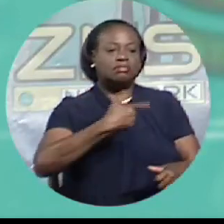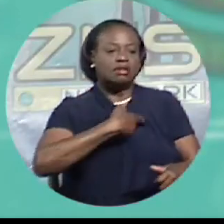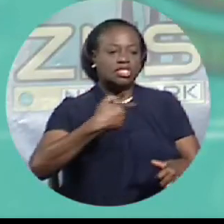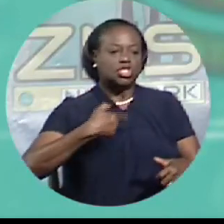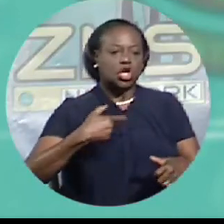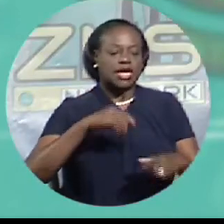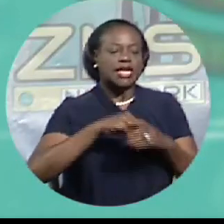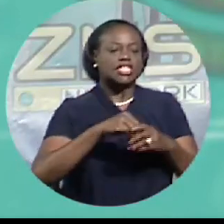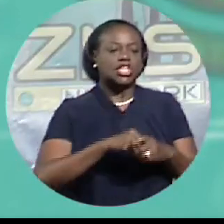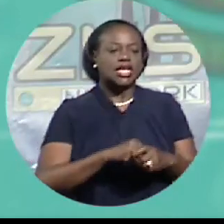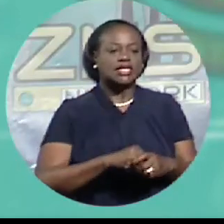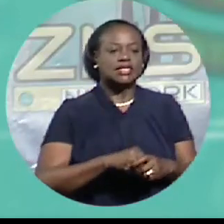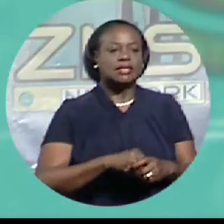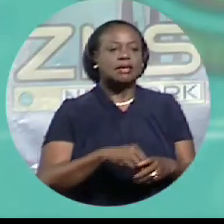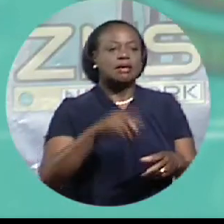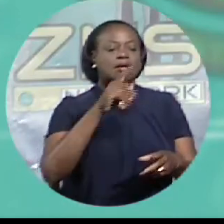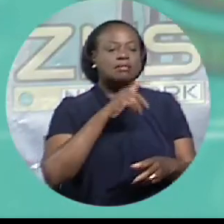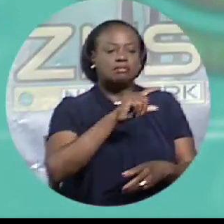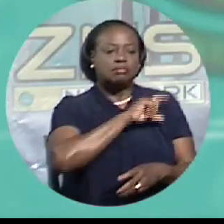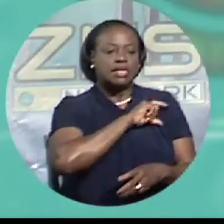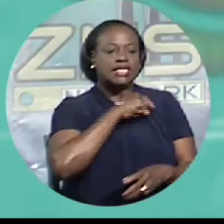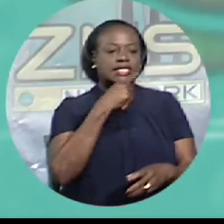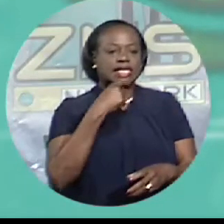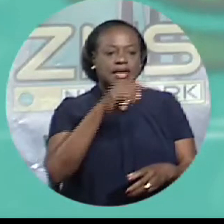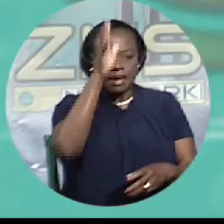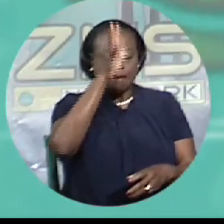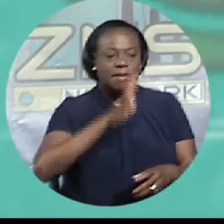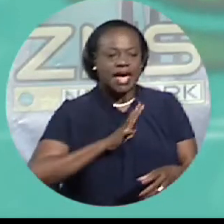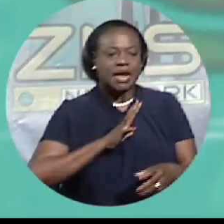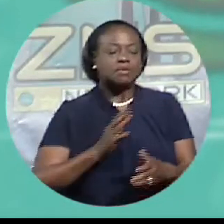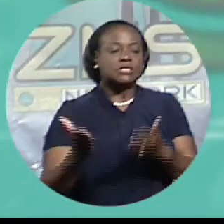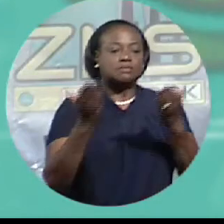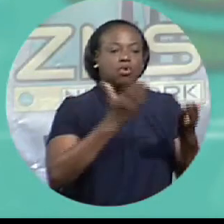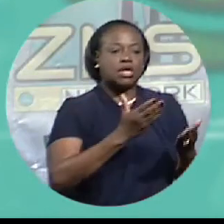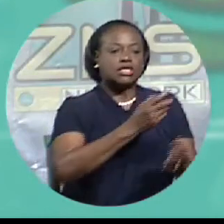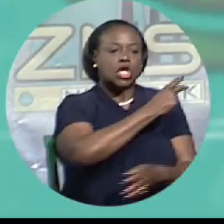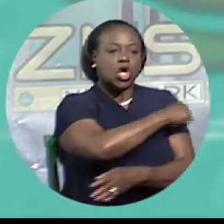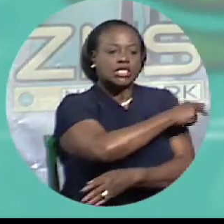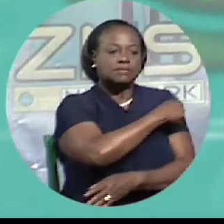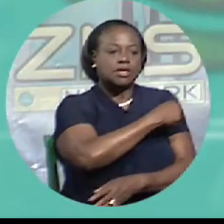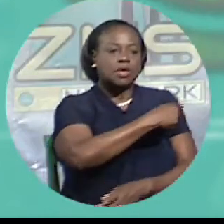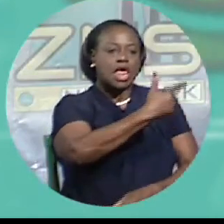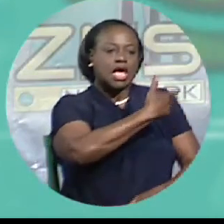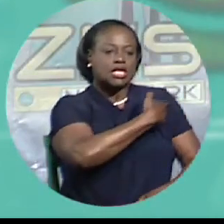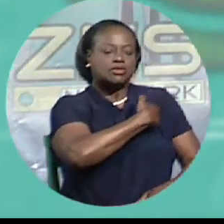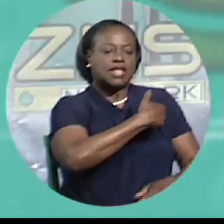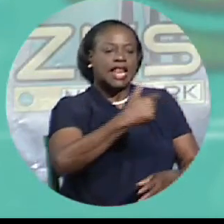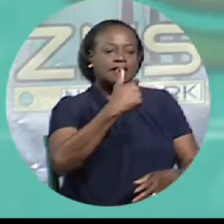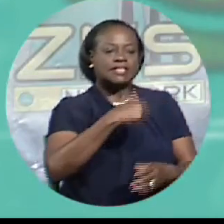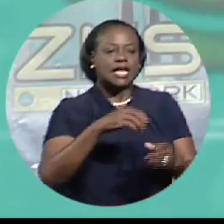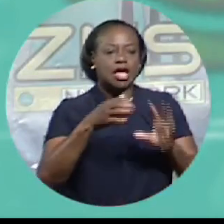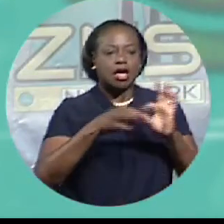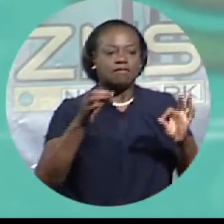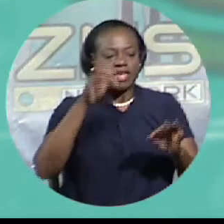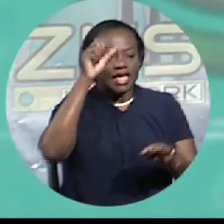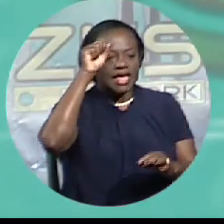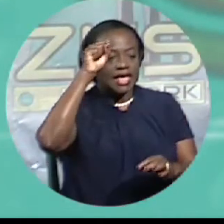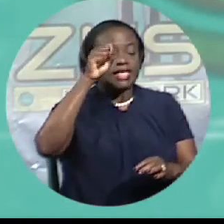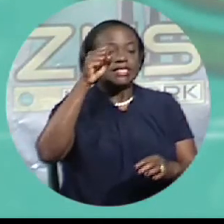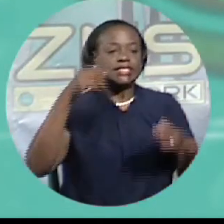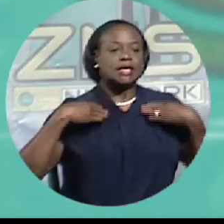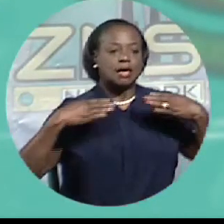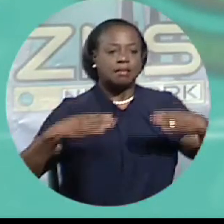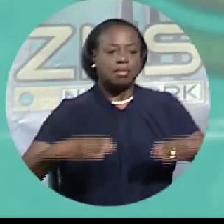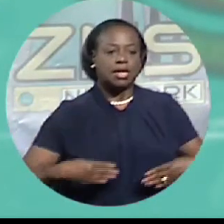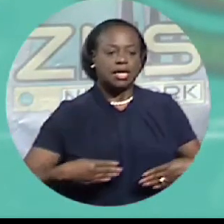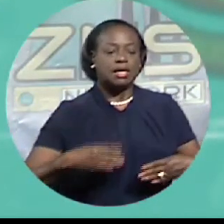hospital around 1 o'clock this morning with a gunshot wound to the left side of his body. The only details police have released on this particular incident